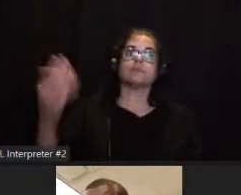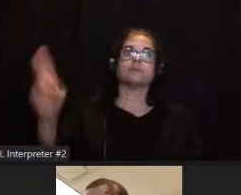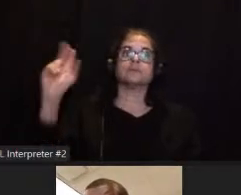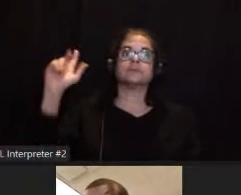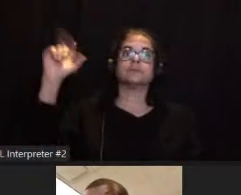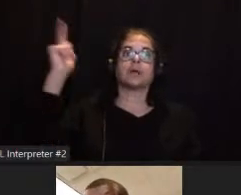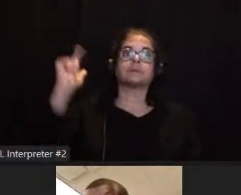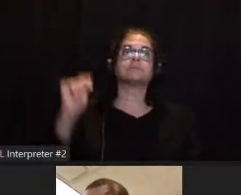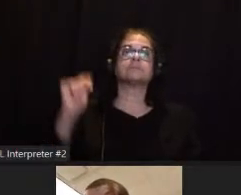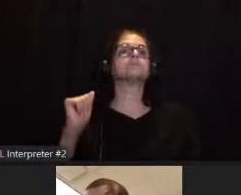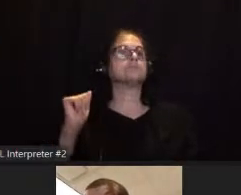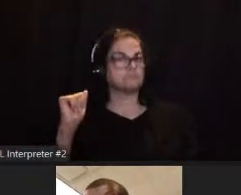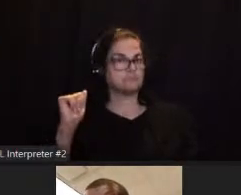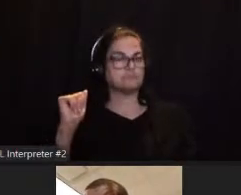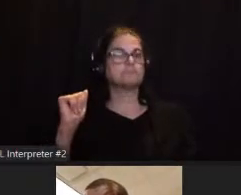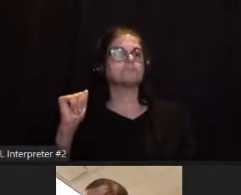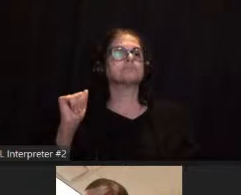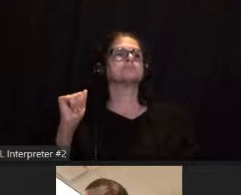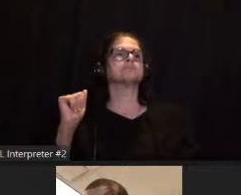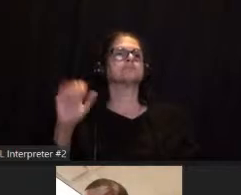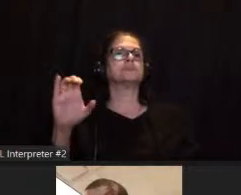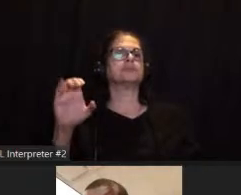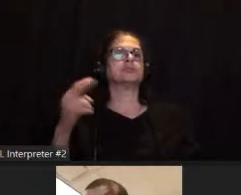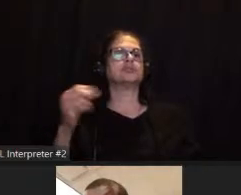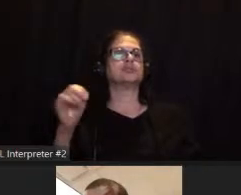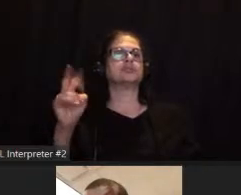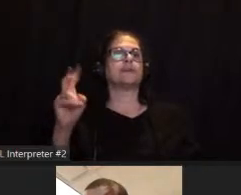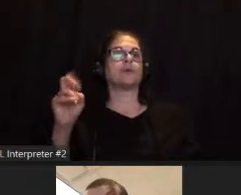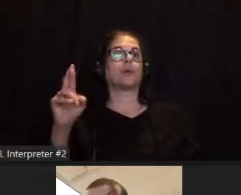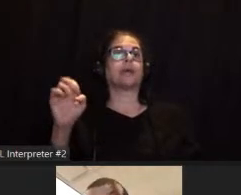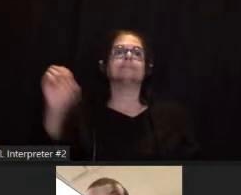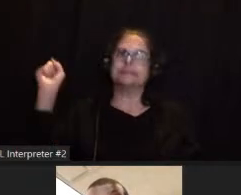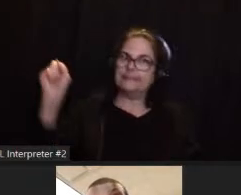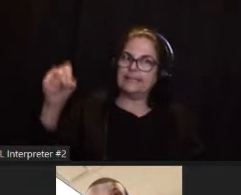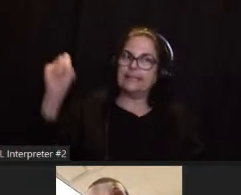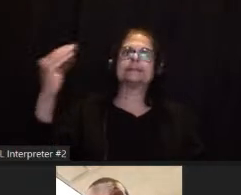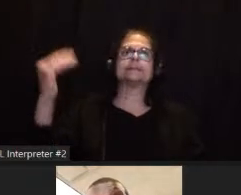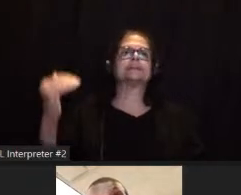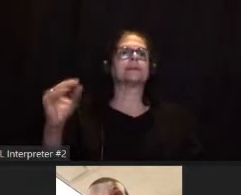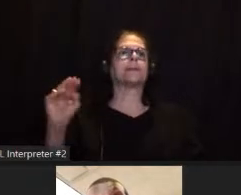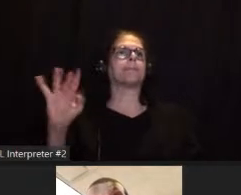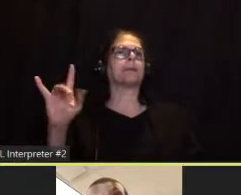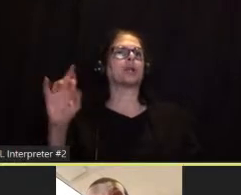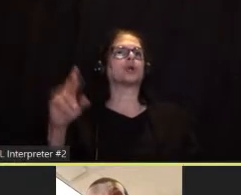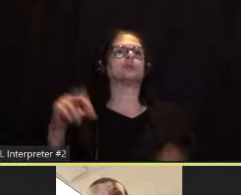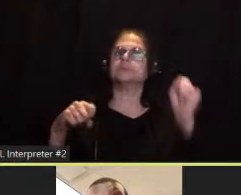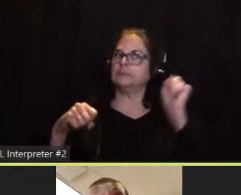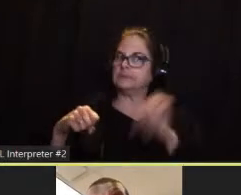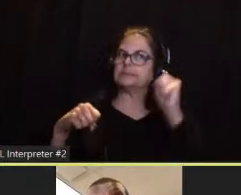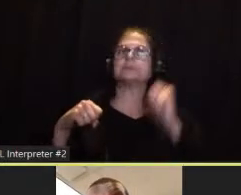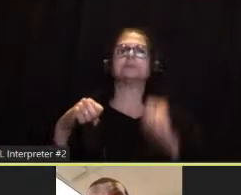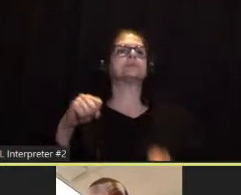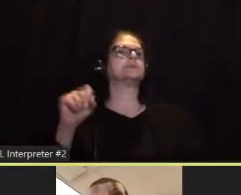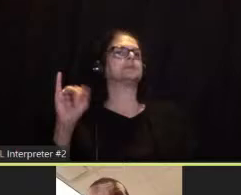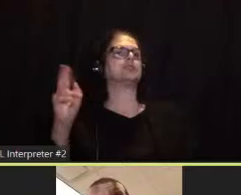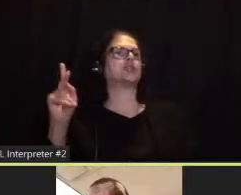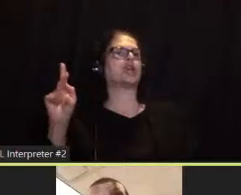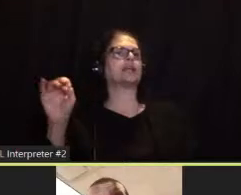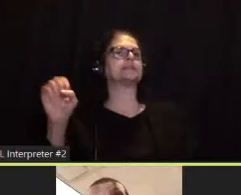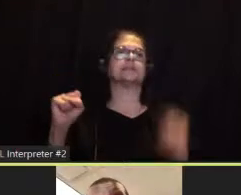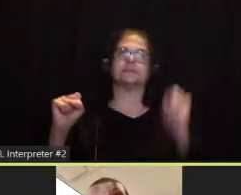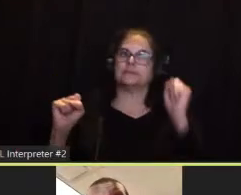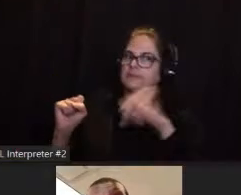moved and seconded. Judge Chevre? Yes. Director Miller? Yes. Director Jakes?